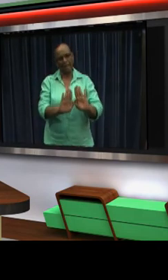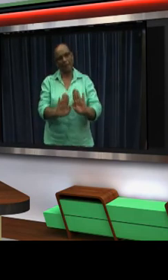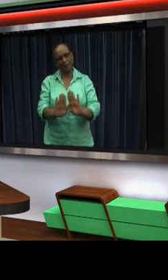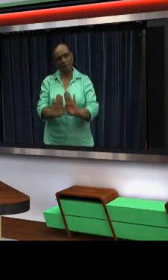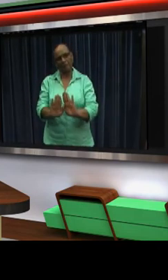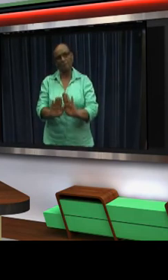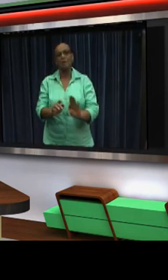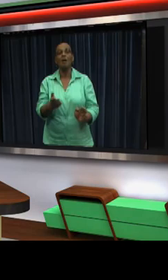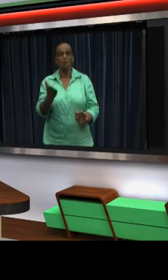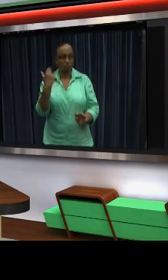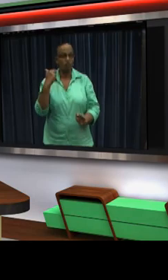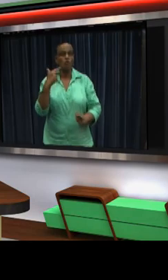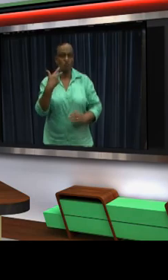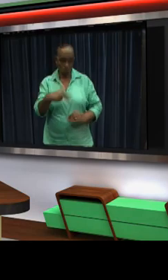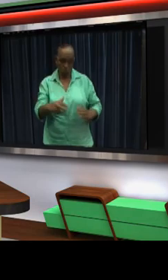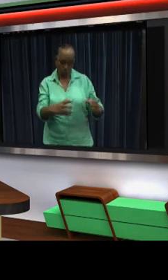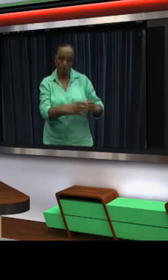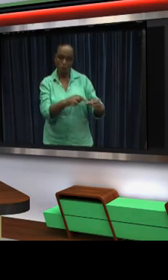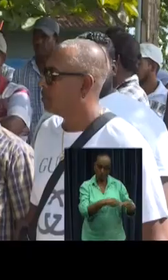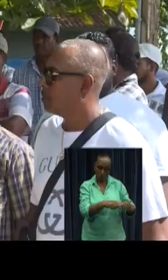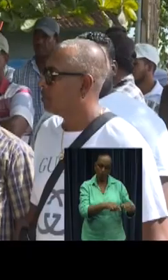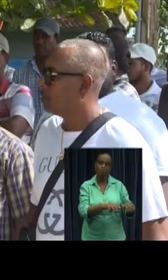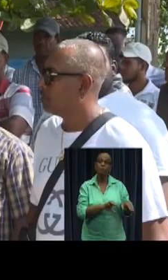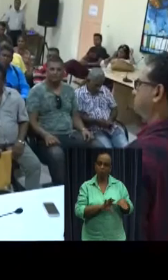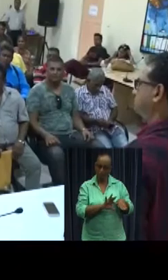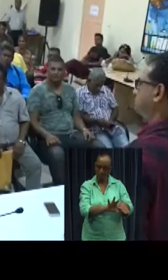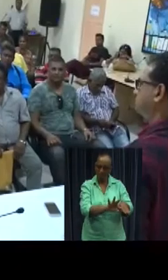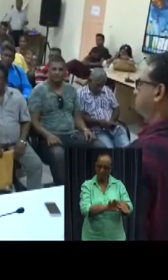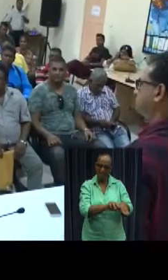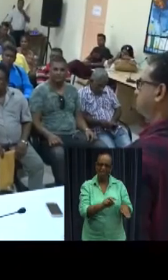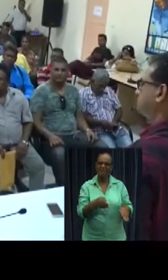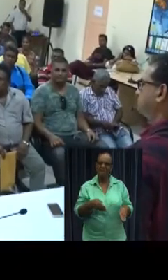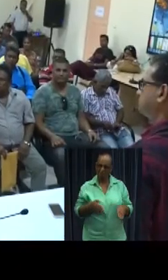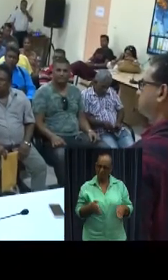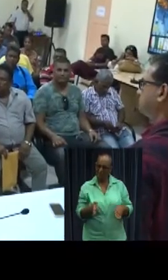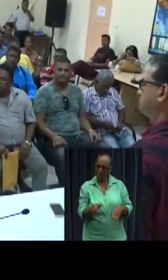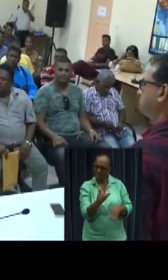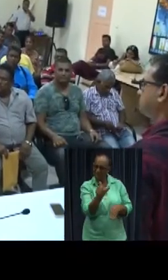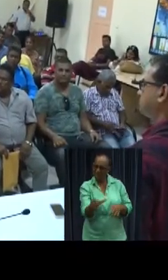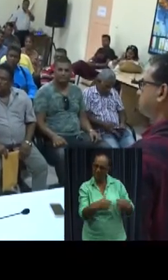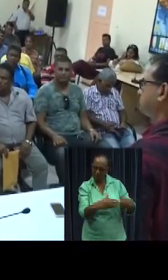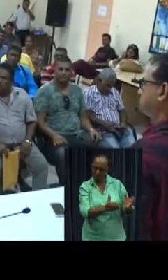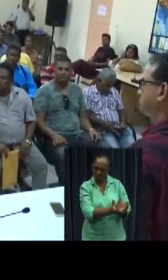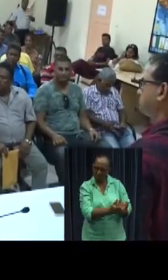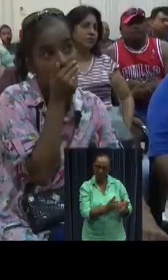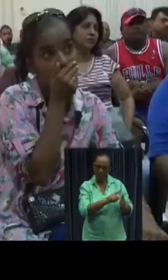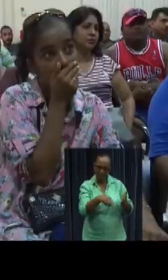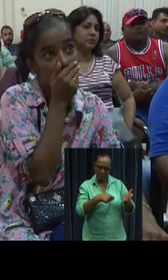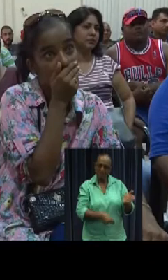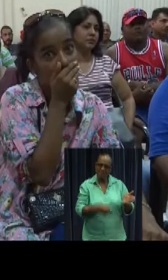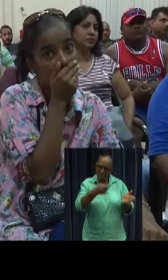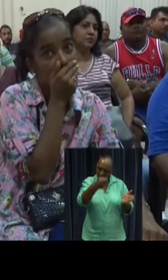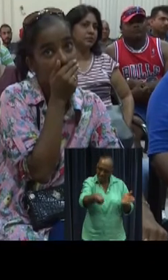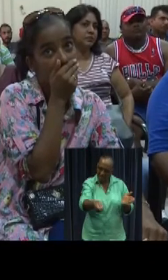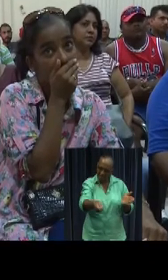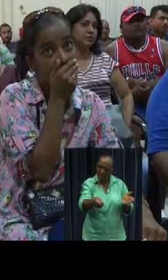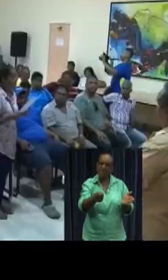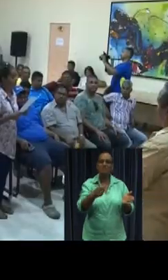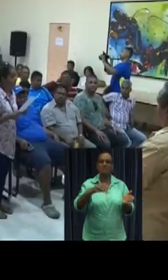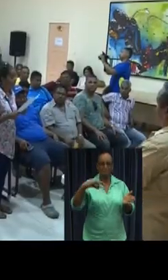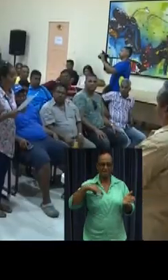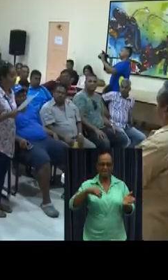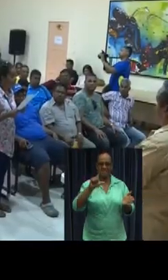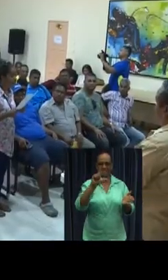fishermen on protecting the community fishery. On Wednesday, this group, led by the Fishermen